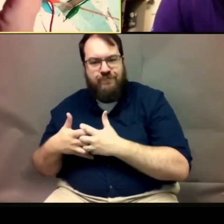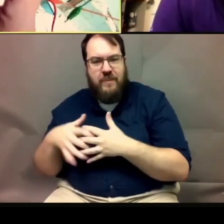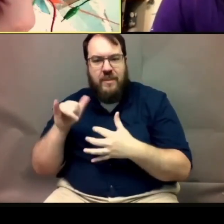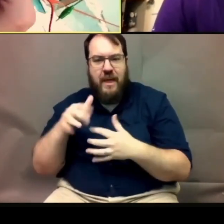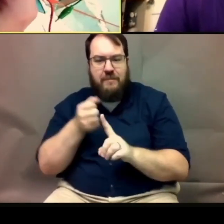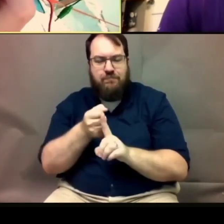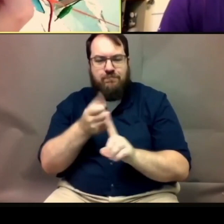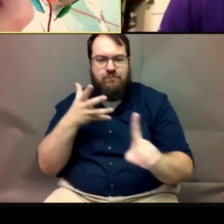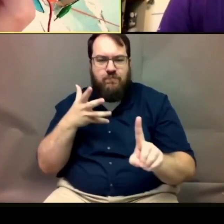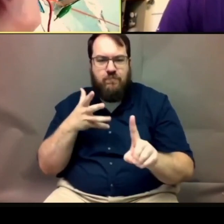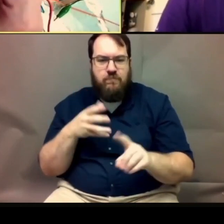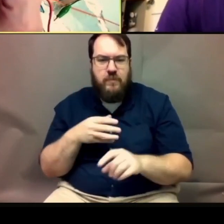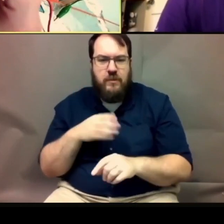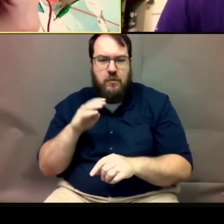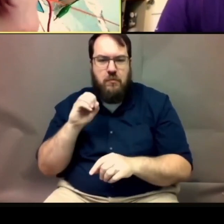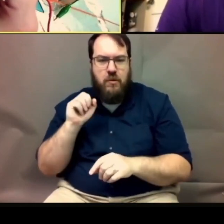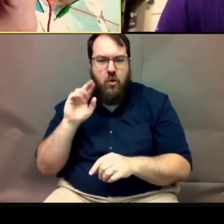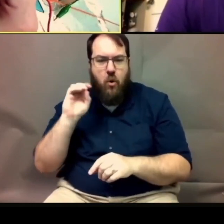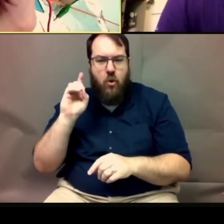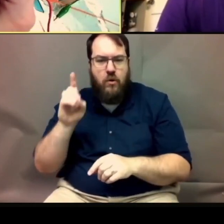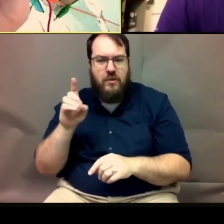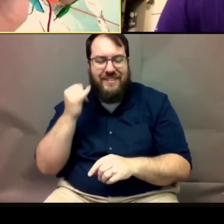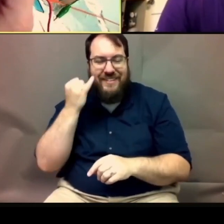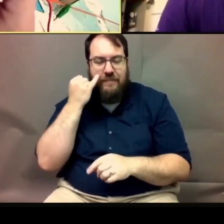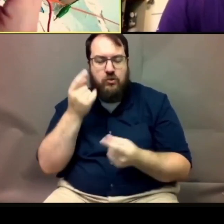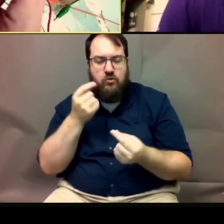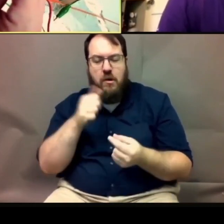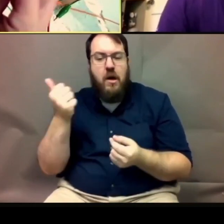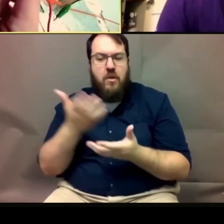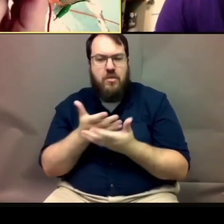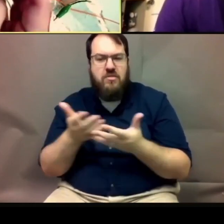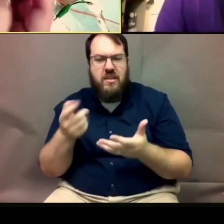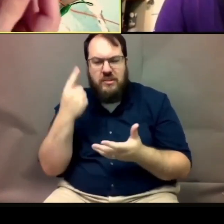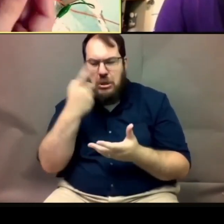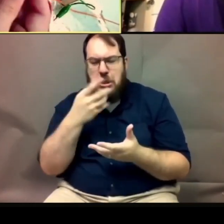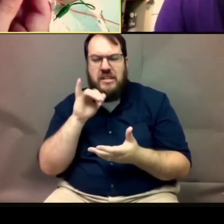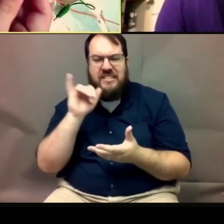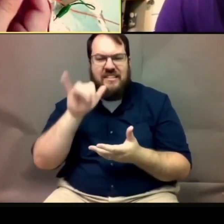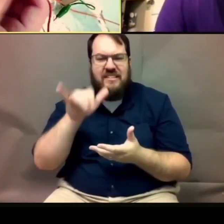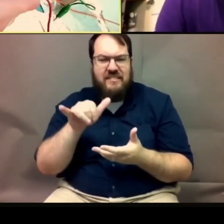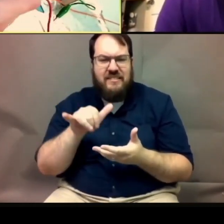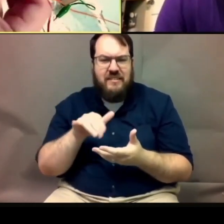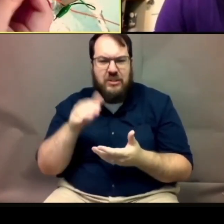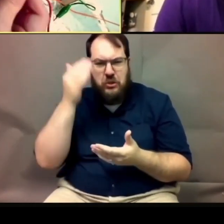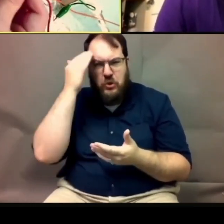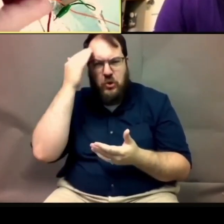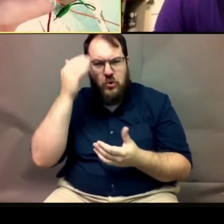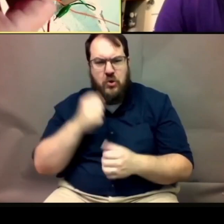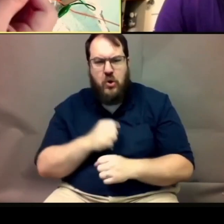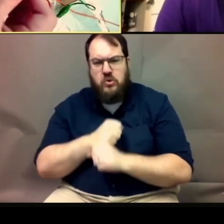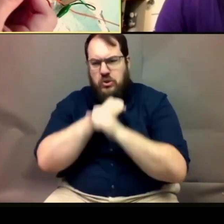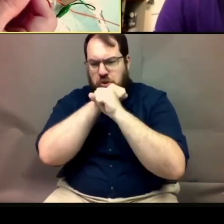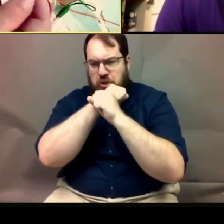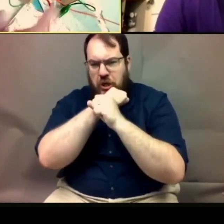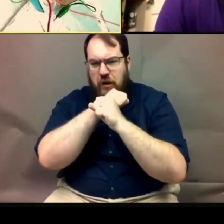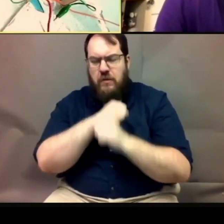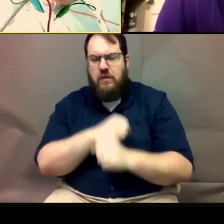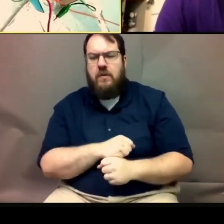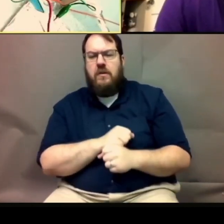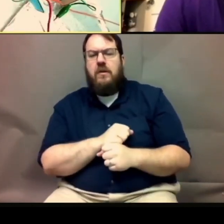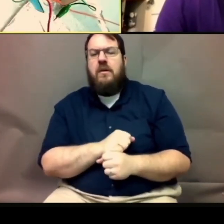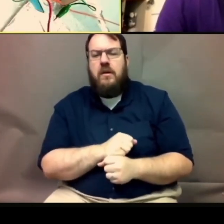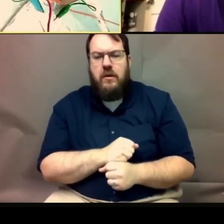board. That's kind of what you can think of it if you do microbit or other things. It's like a shield, like an Arduino shield. But this will just break